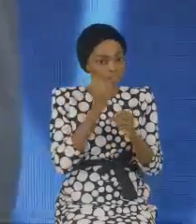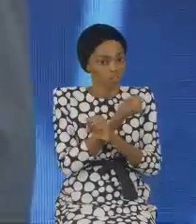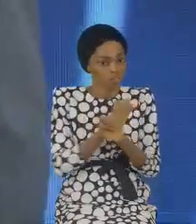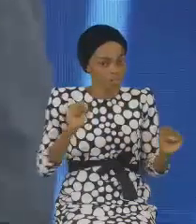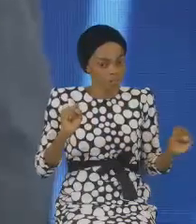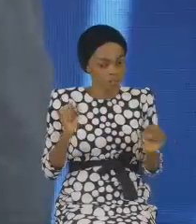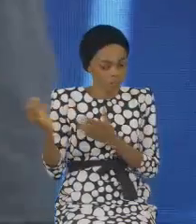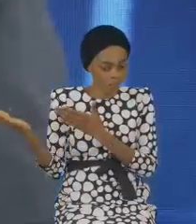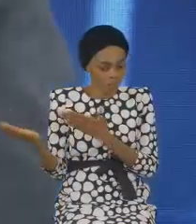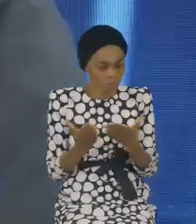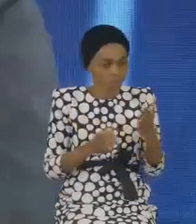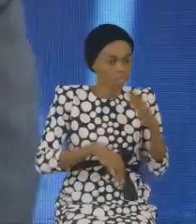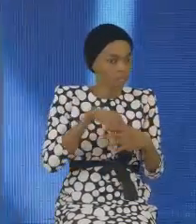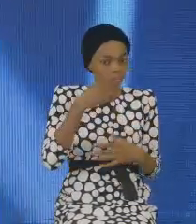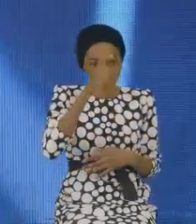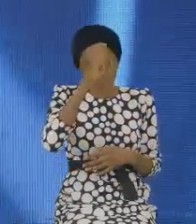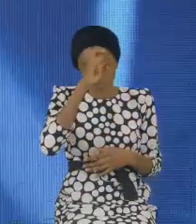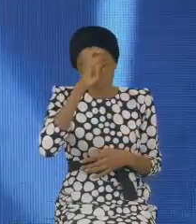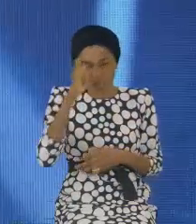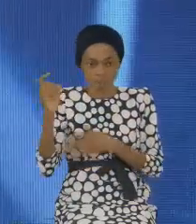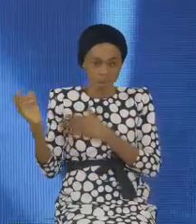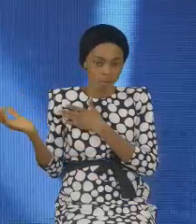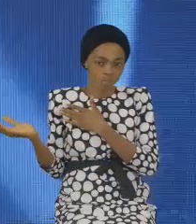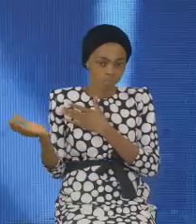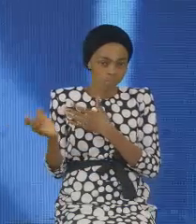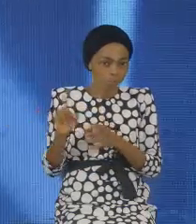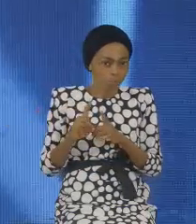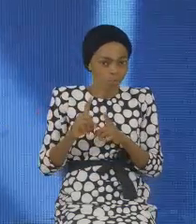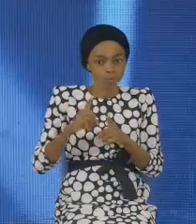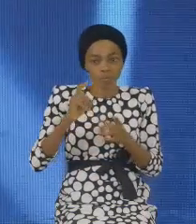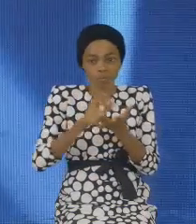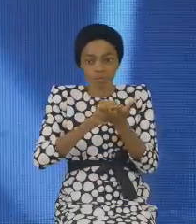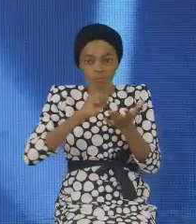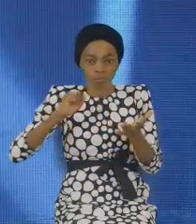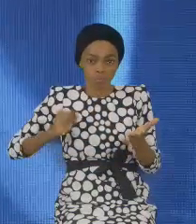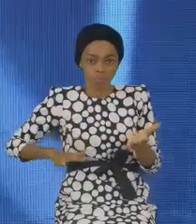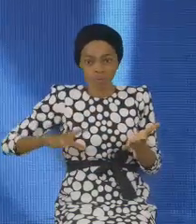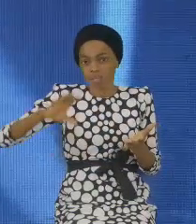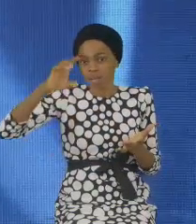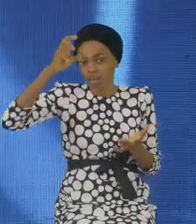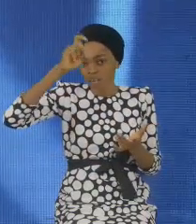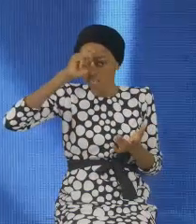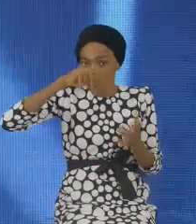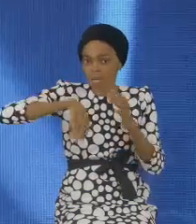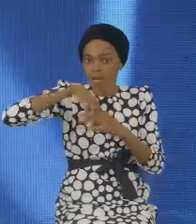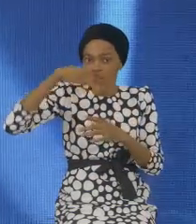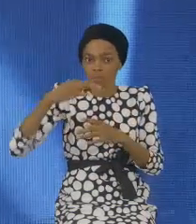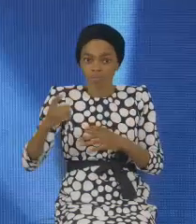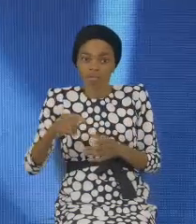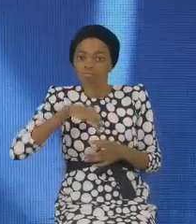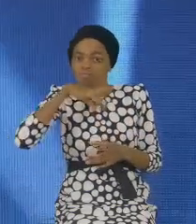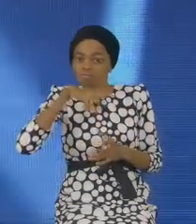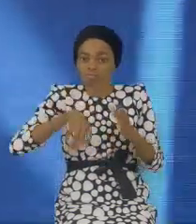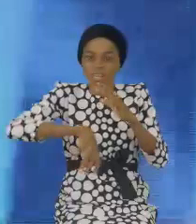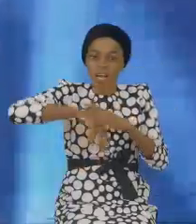brought out of Egypt, but Egypt coming out of them, lust coming out of them, corruption coming out